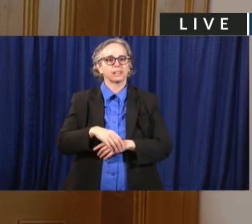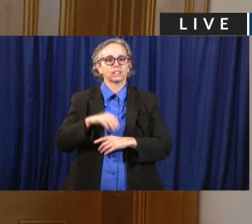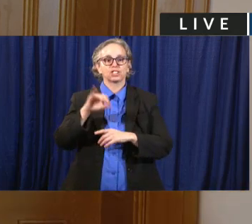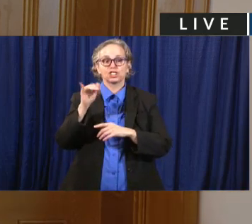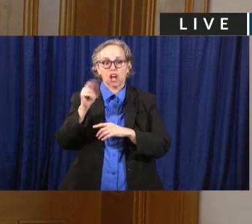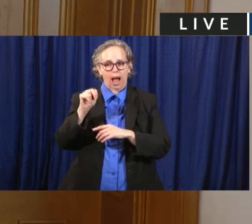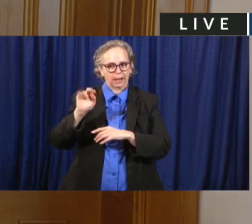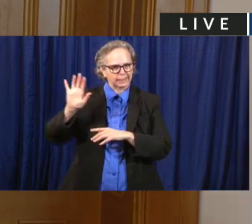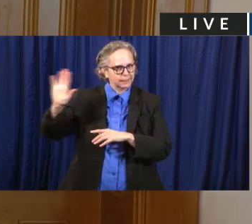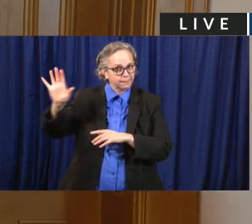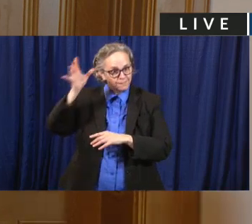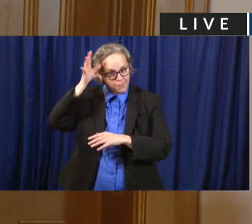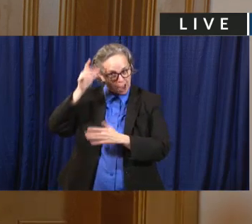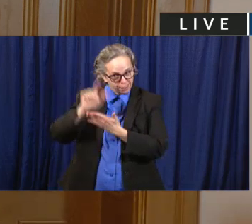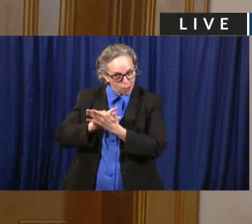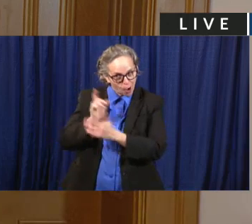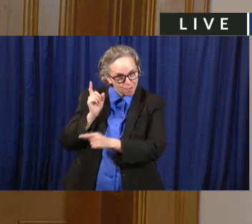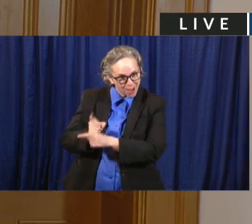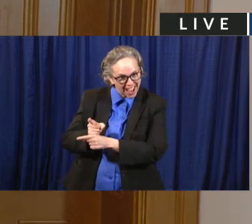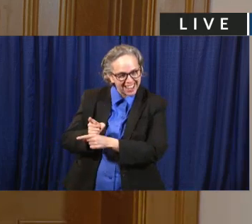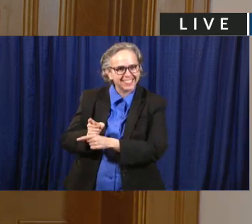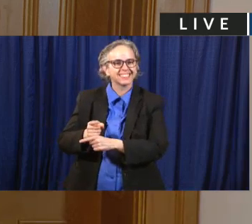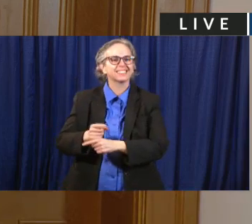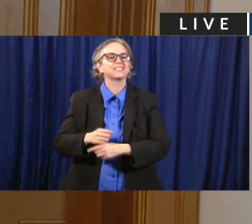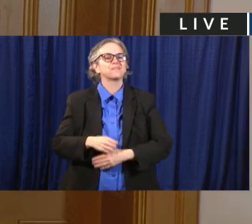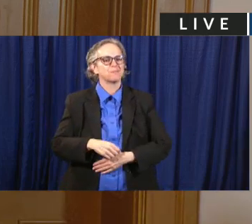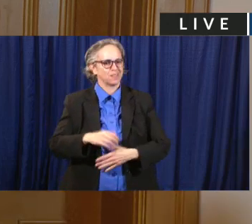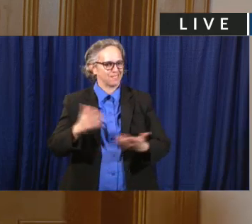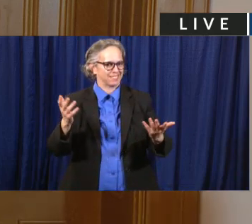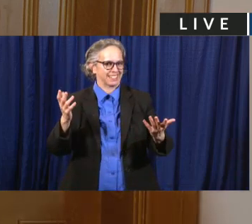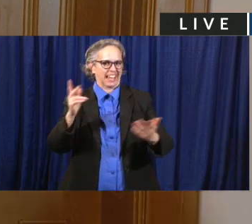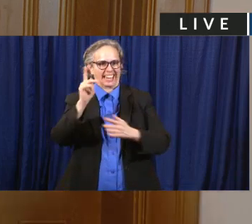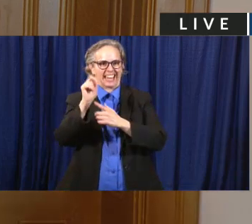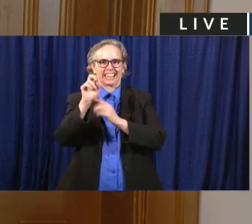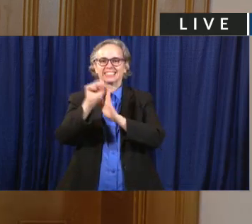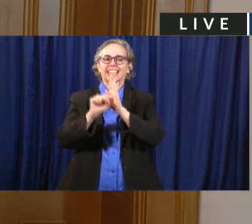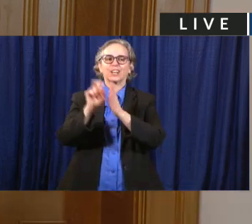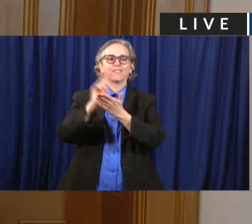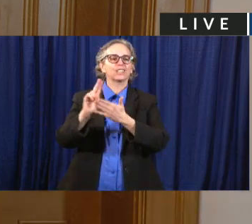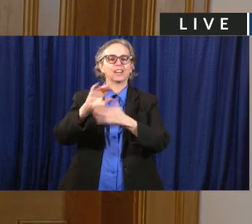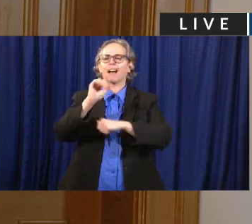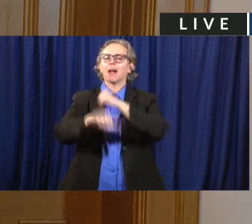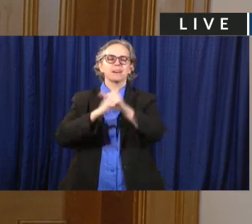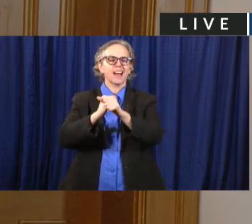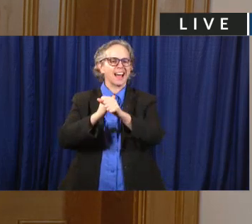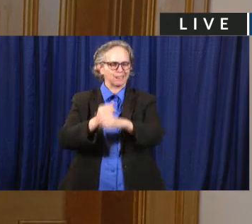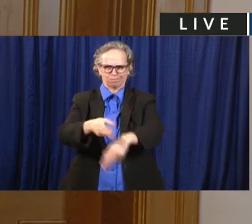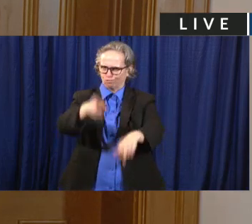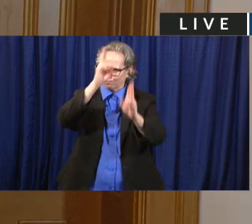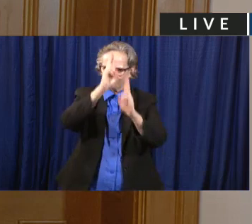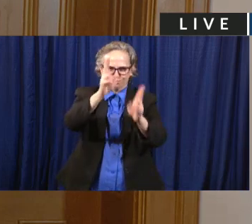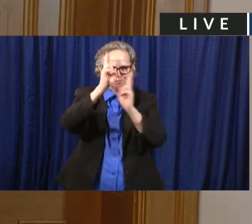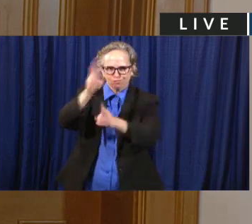well. So to all the Kent State alumni out there, we honor you today. Think of Kent